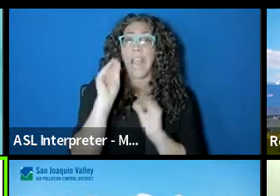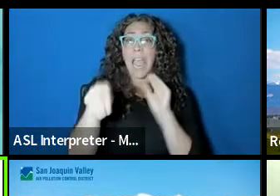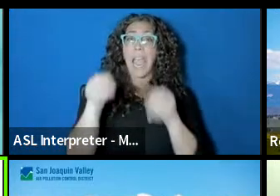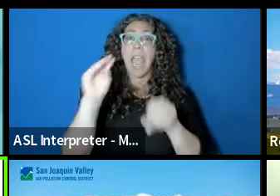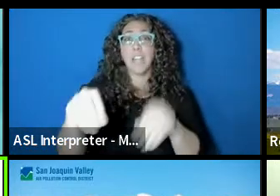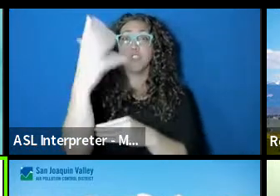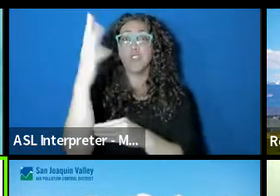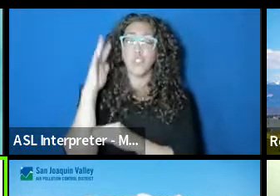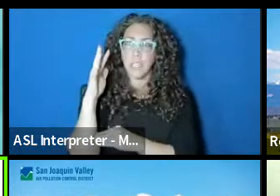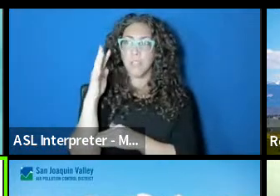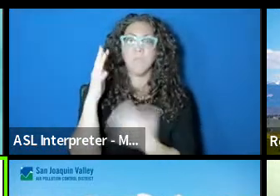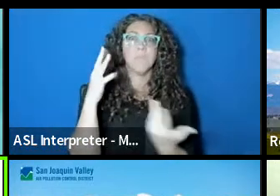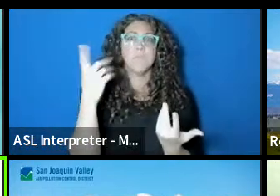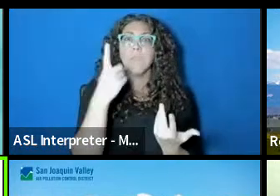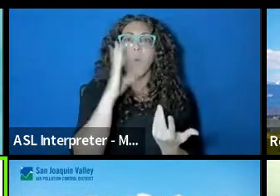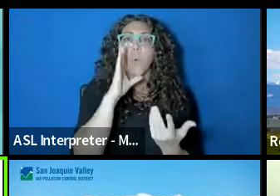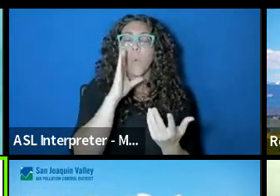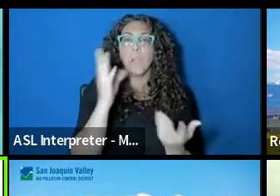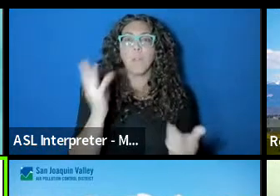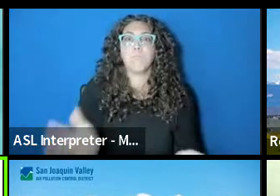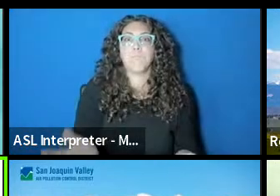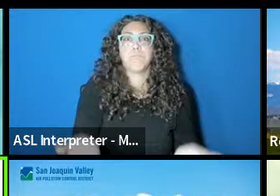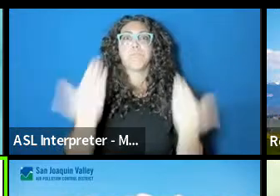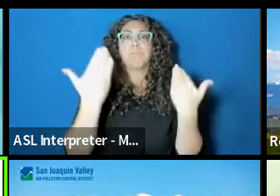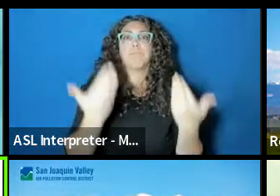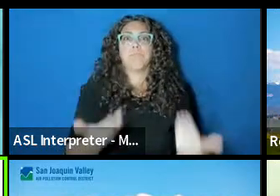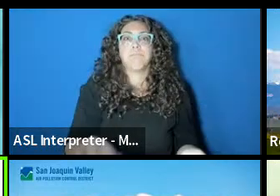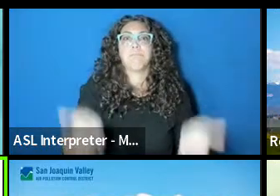lined. It's always has a